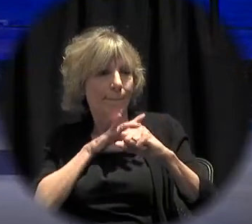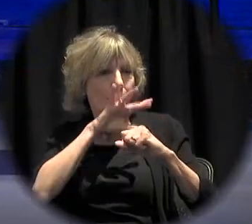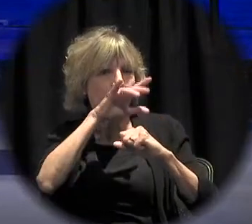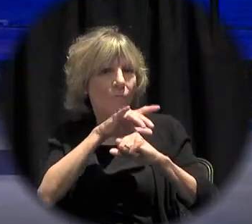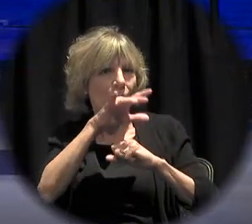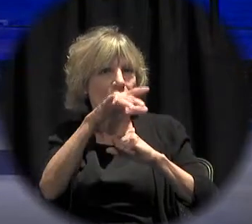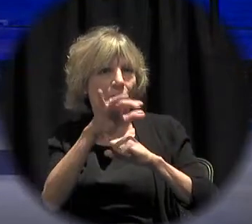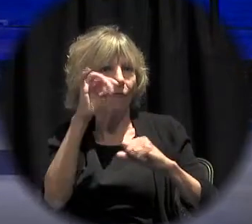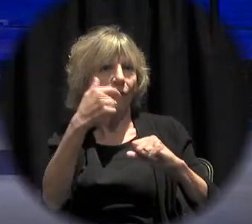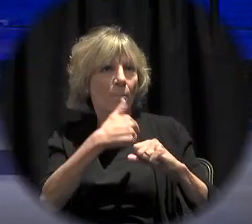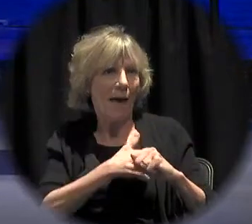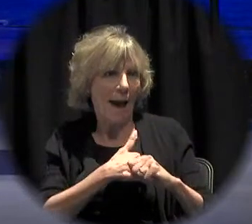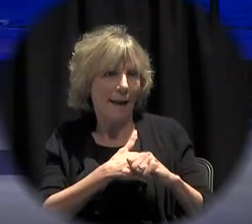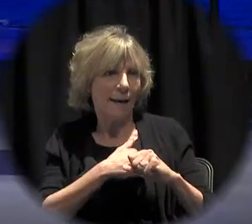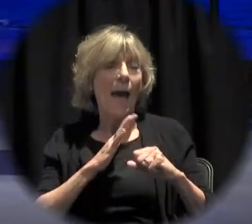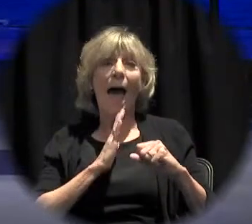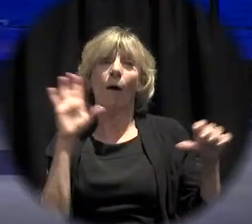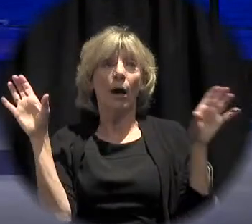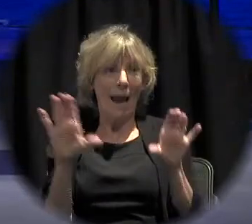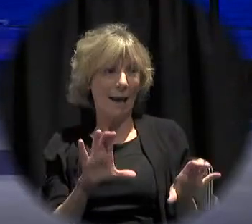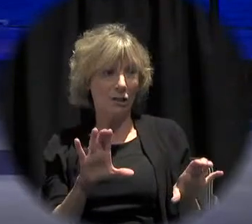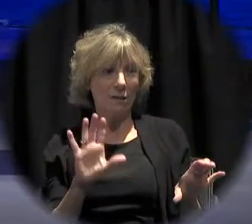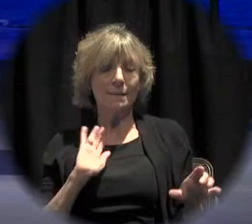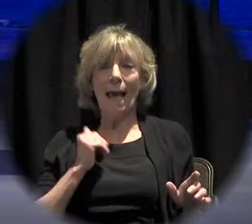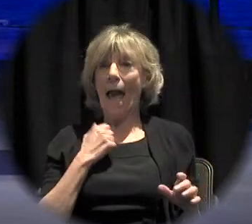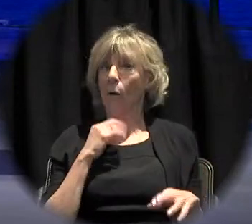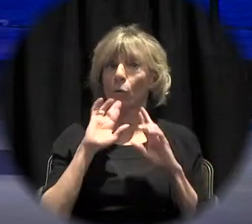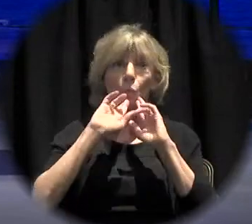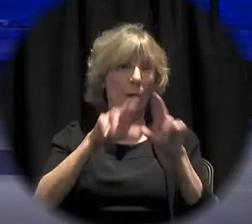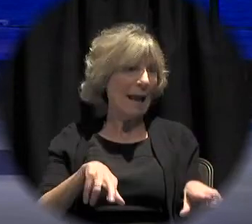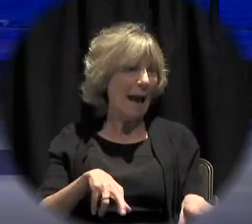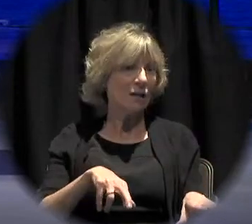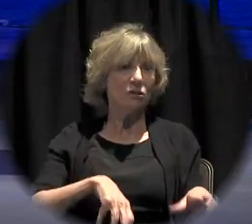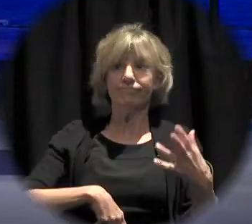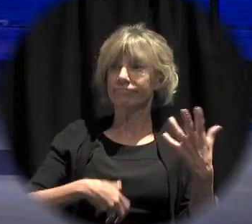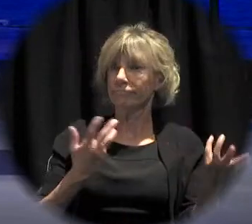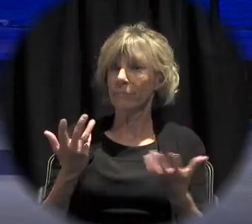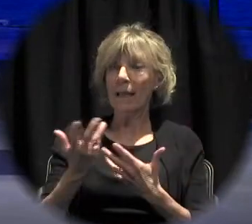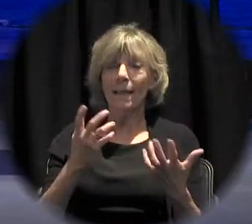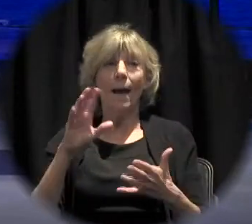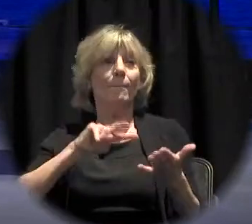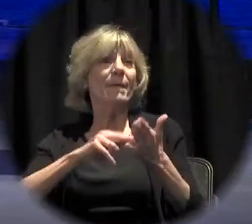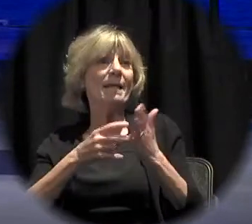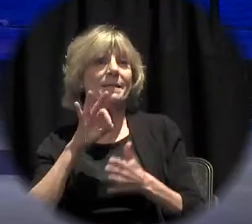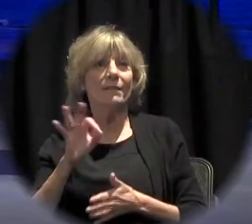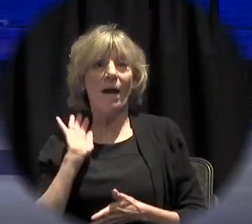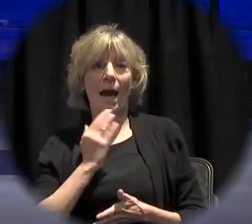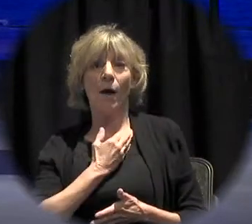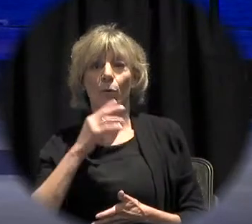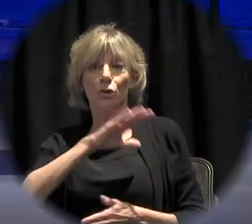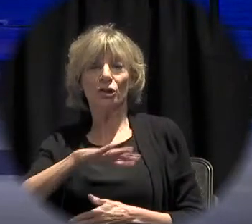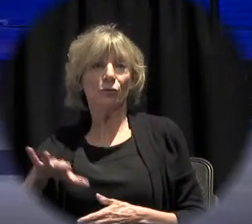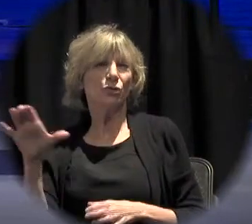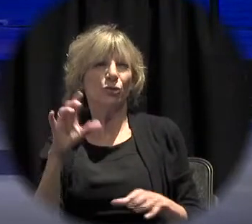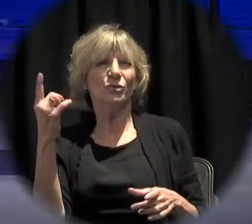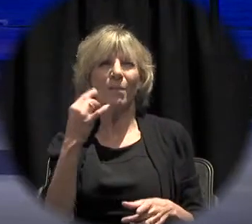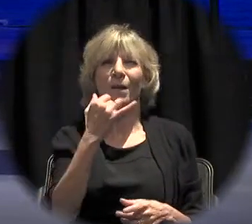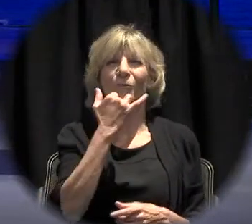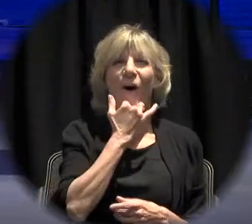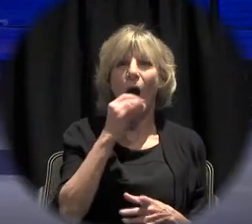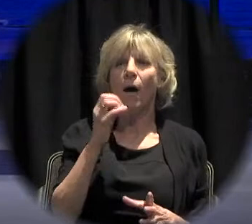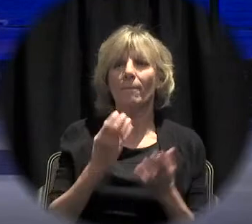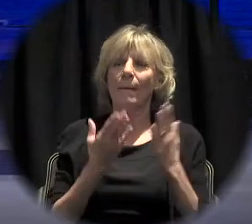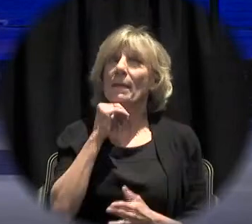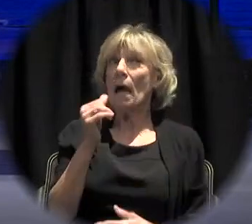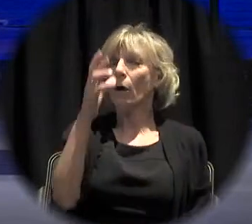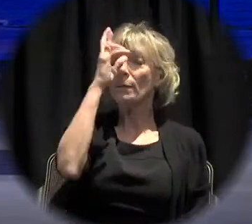our reactions come from it. That means that when our children do the wrong thing and they're disobedient or disrespectful and